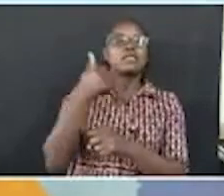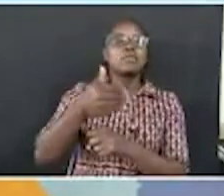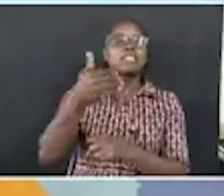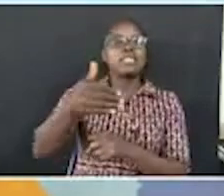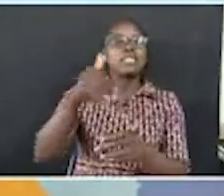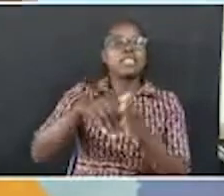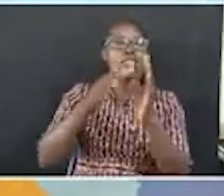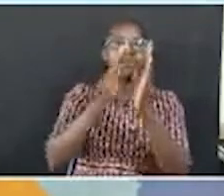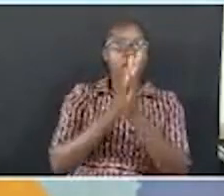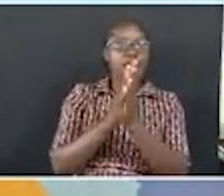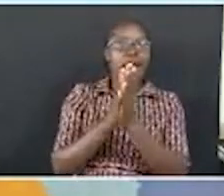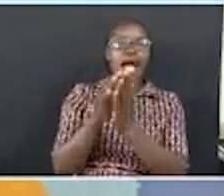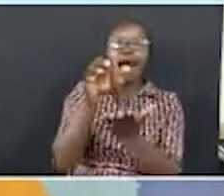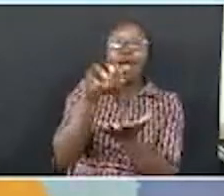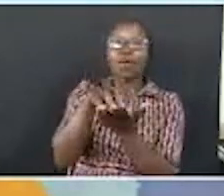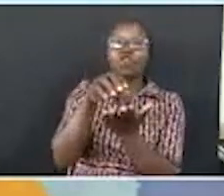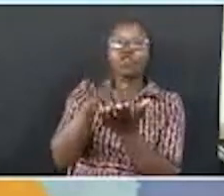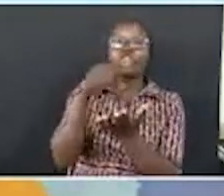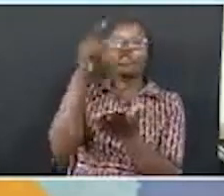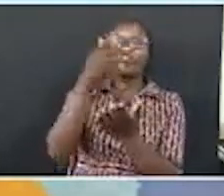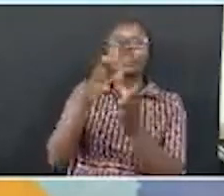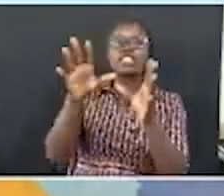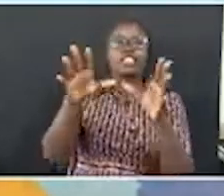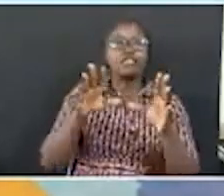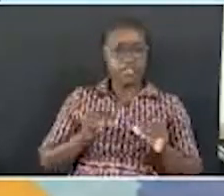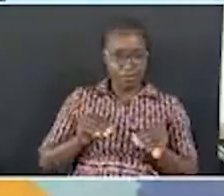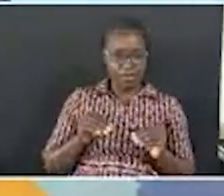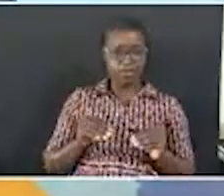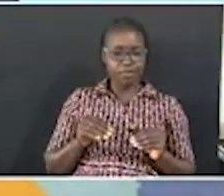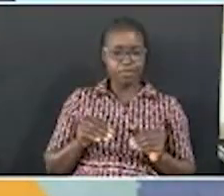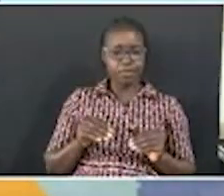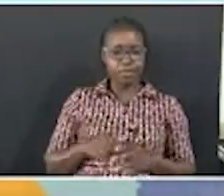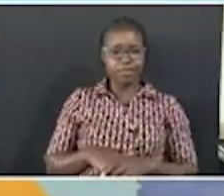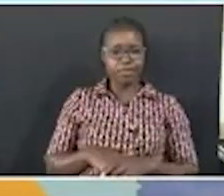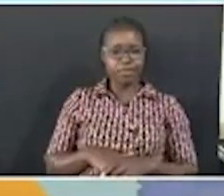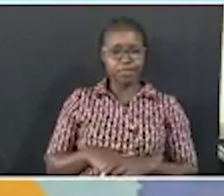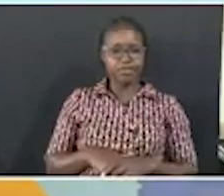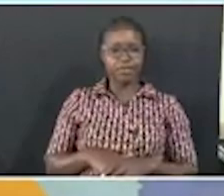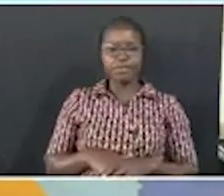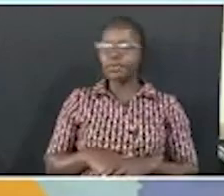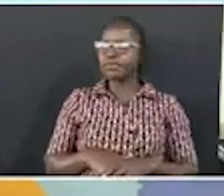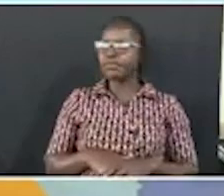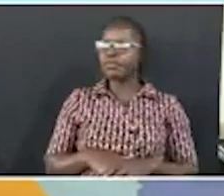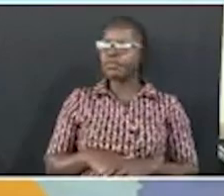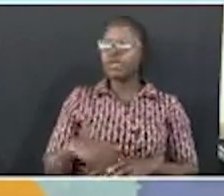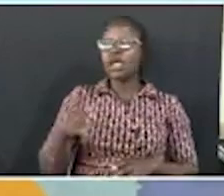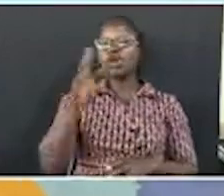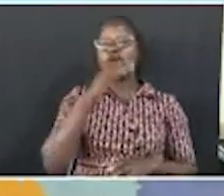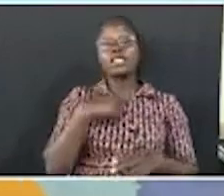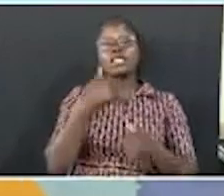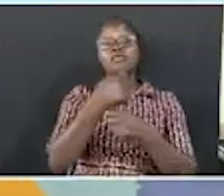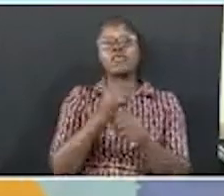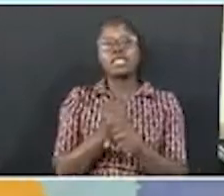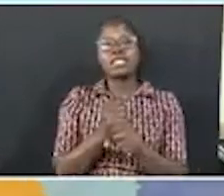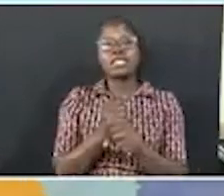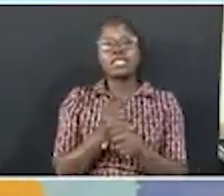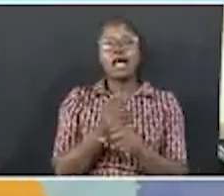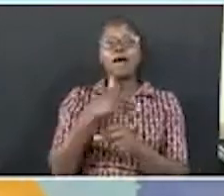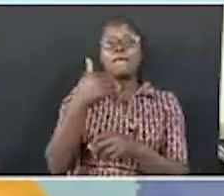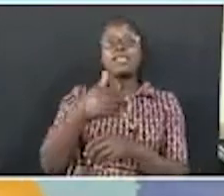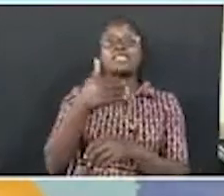in prayer a condition for receiving. Let me repeat that. God has